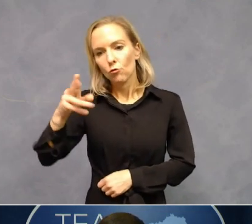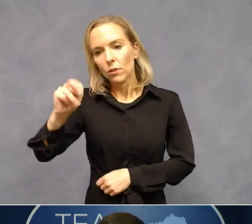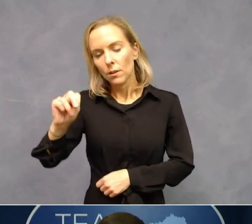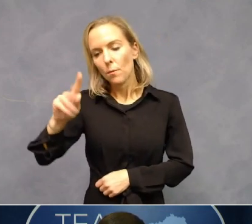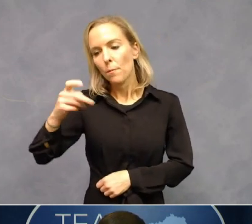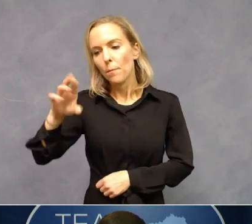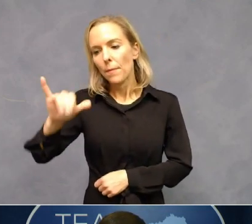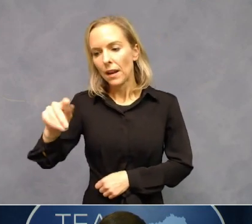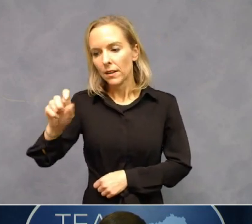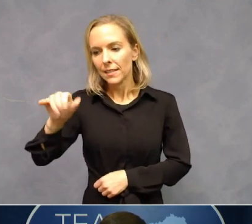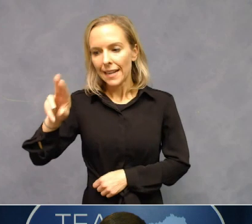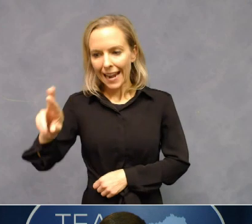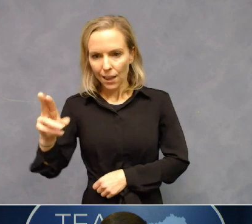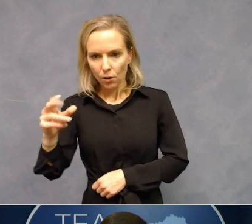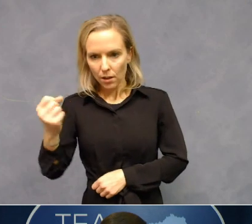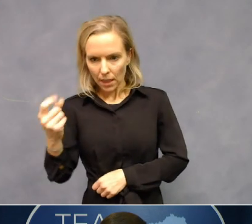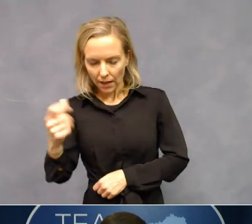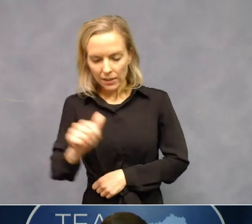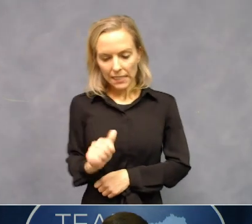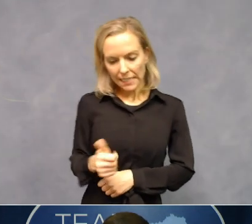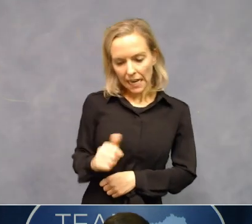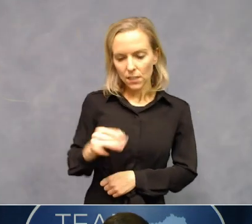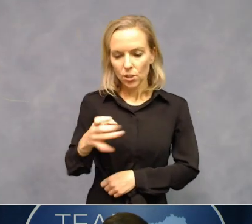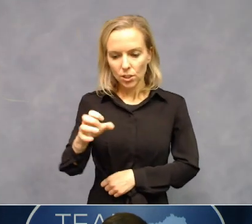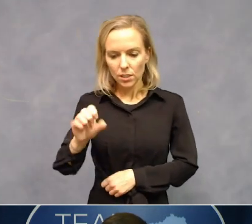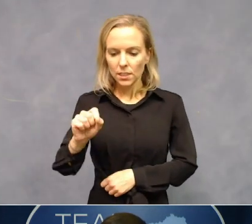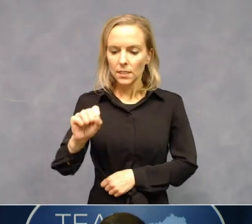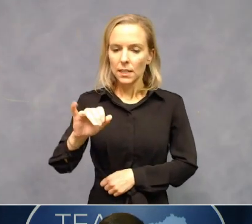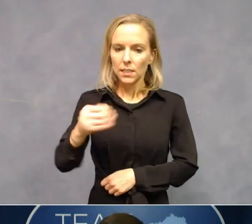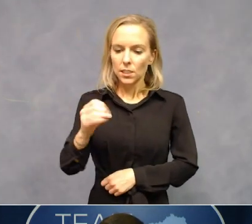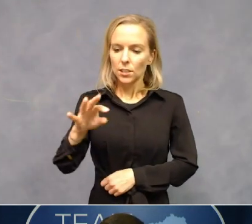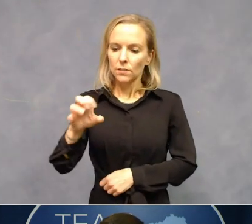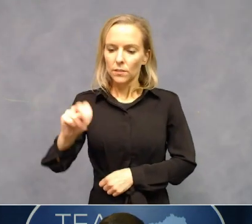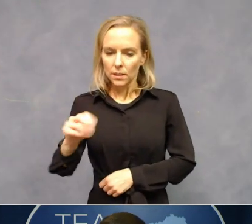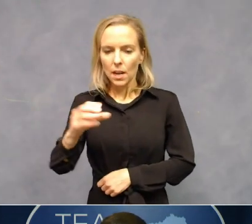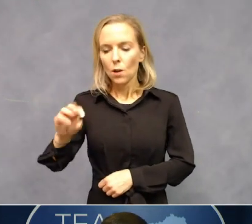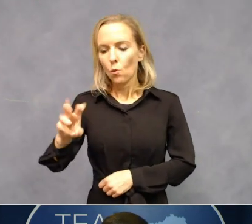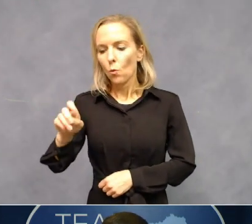Taylor, and 10 for Jessamine and Webster.